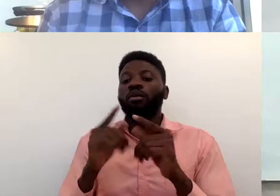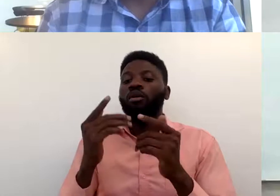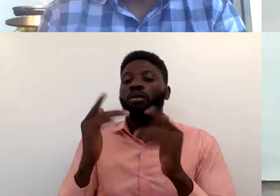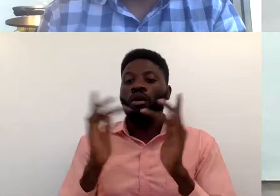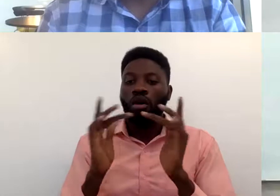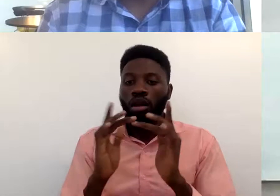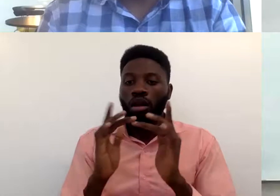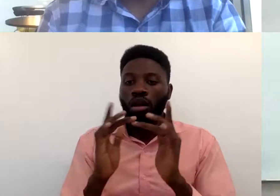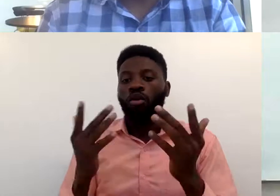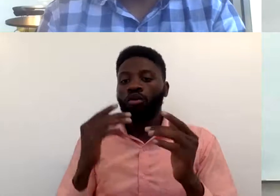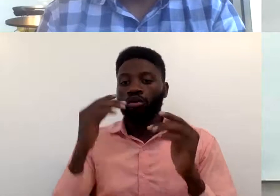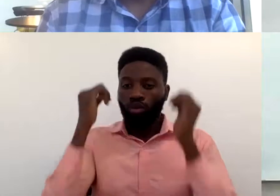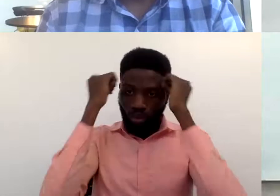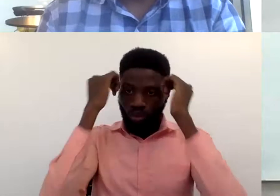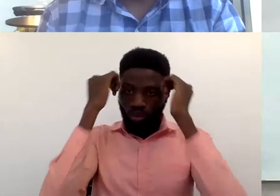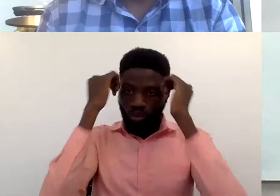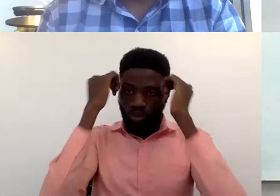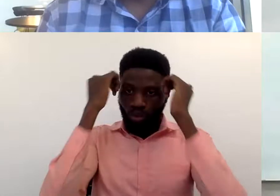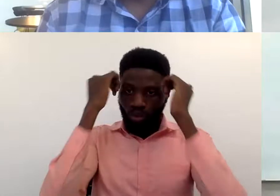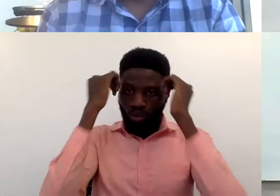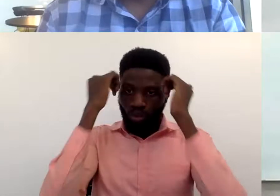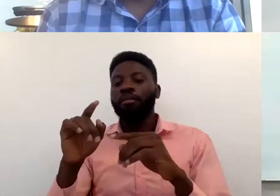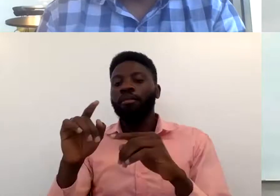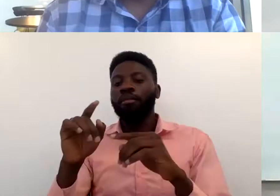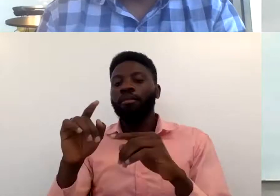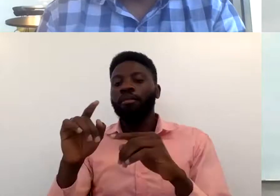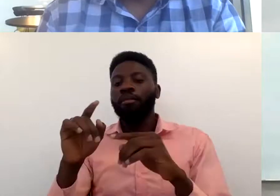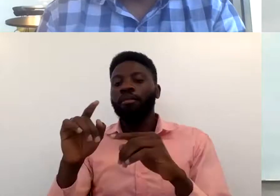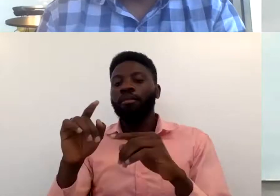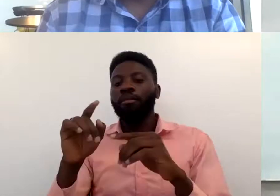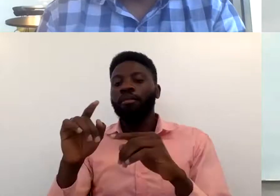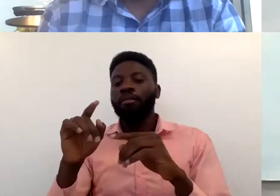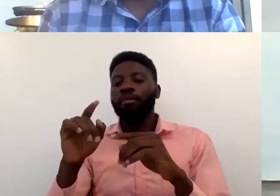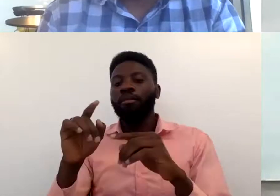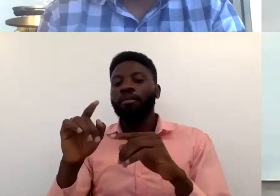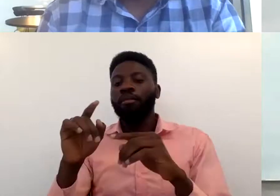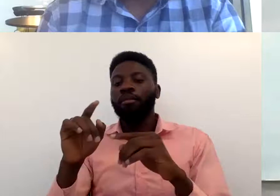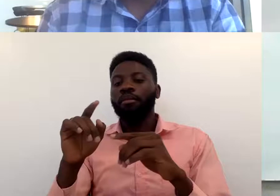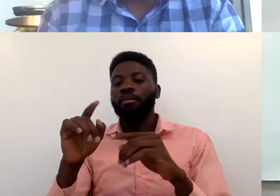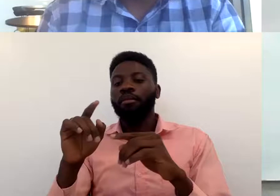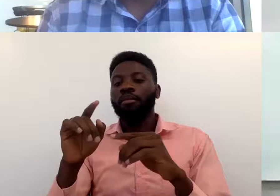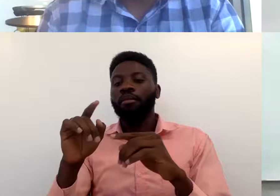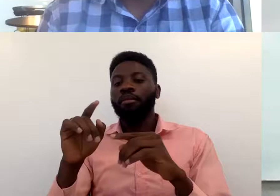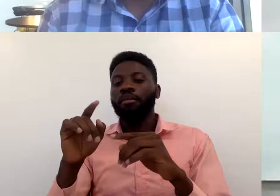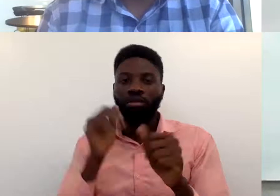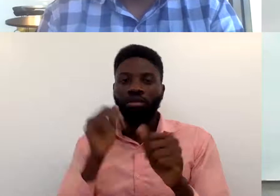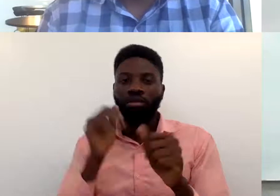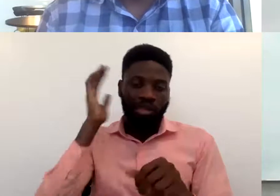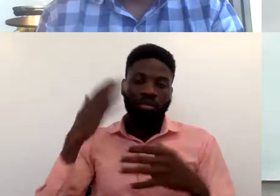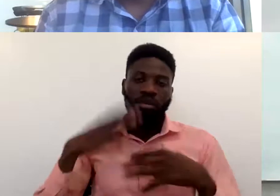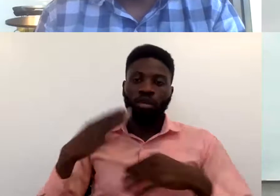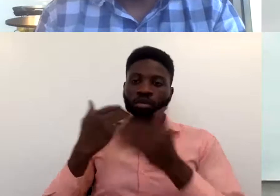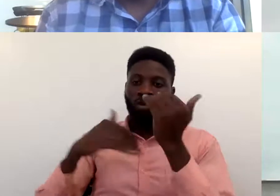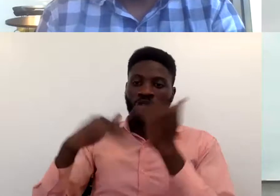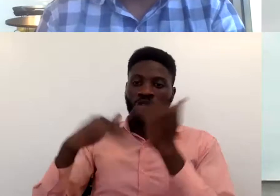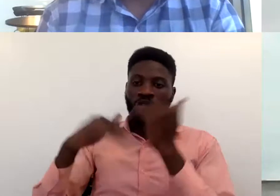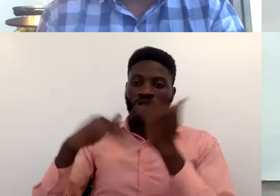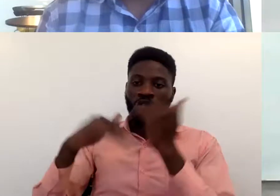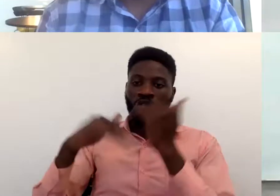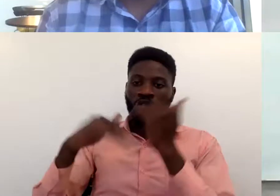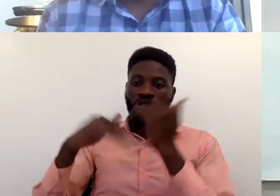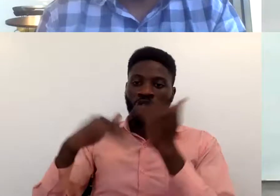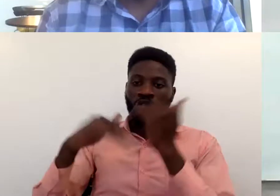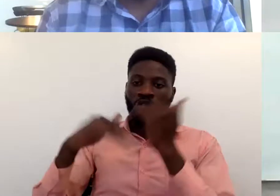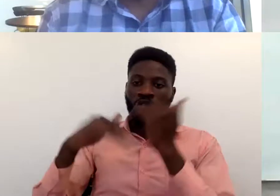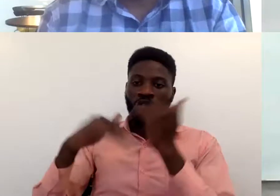and do what we call job shadowing. So listen to professionals in their field explaining what it is that they do, explaining